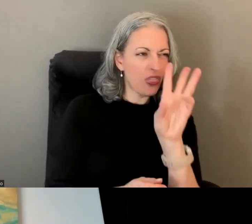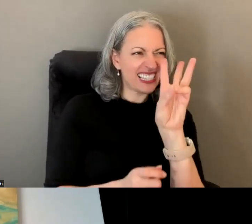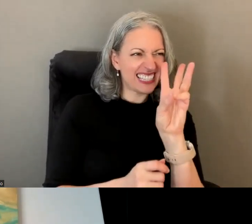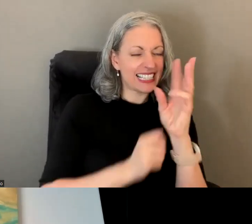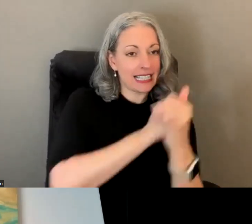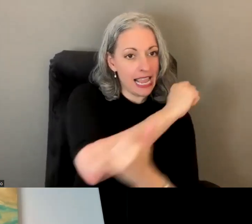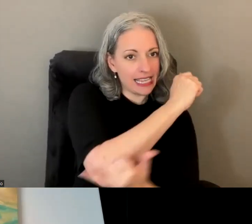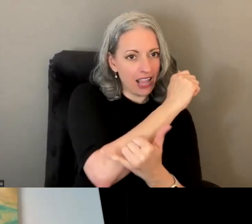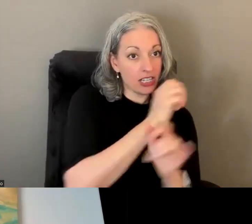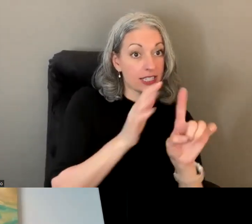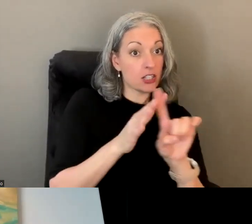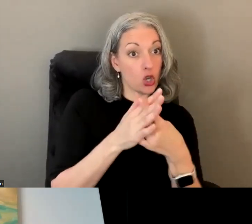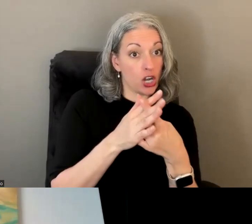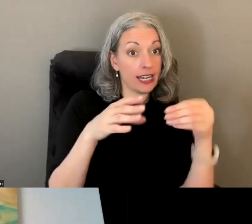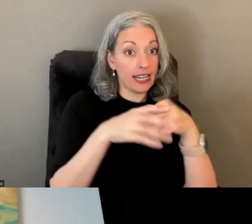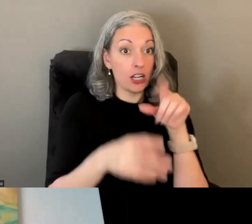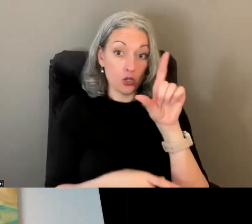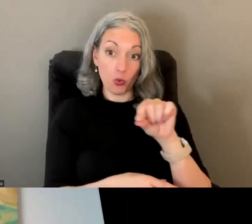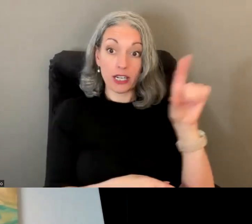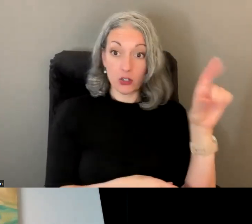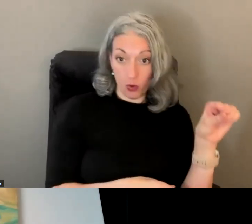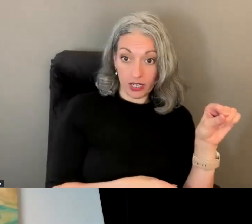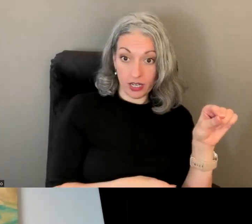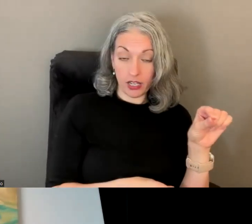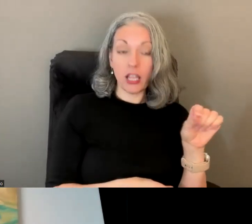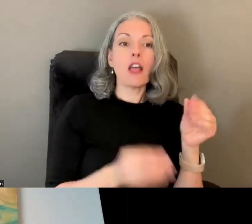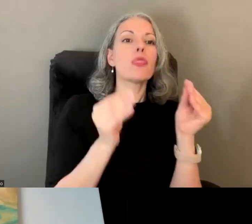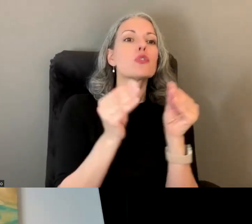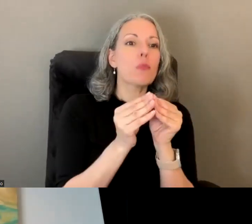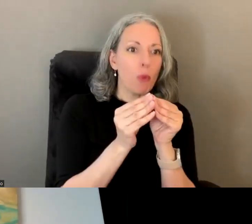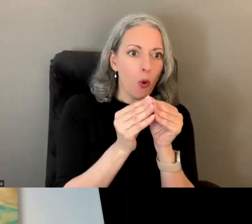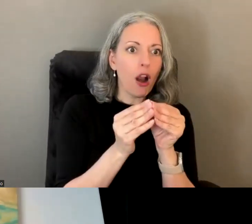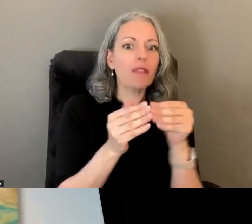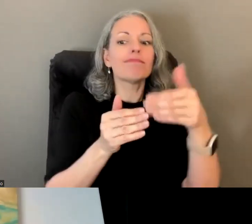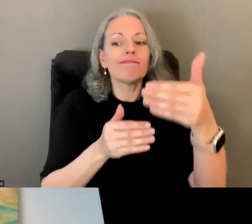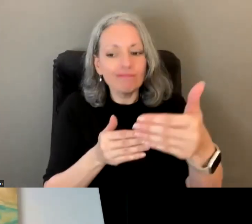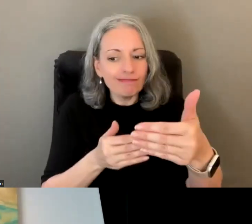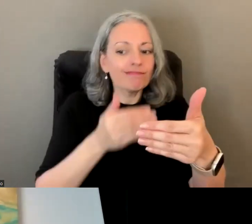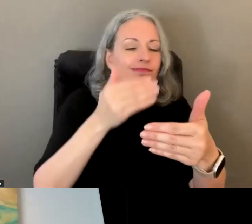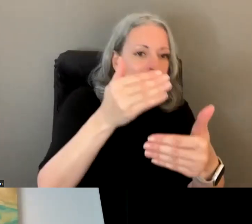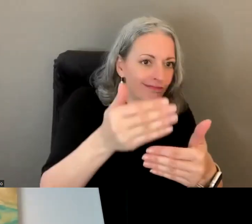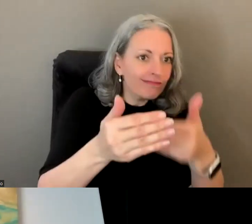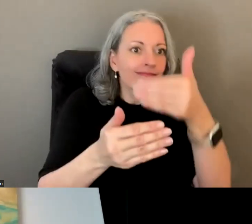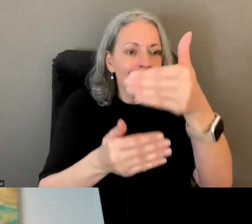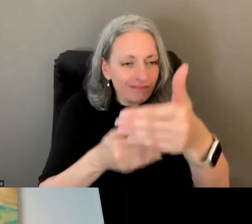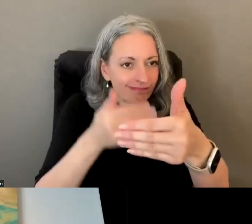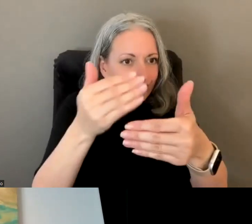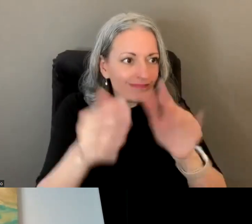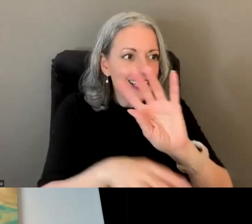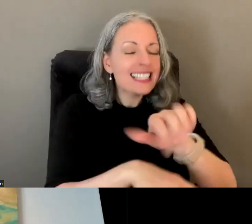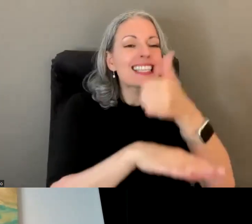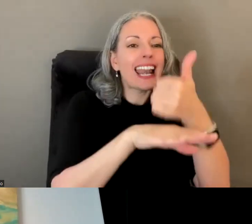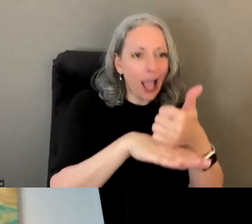that originally started in 2020, they are definitely more down the pipeline in terms of implementation